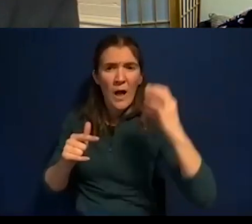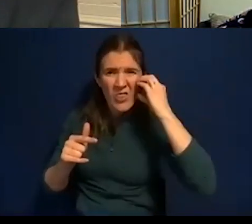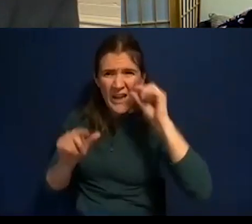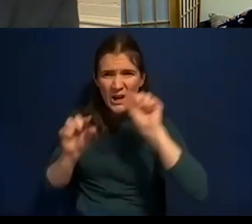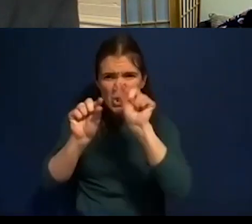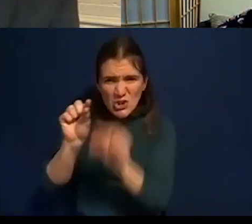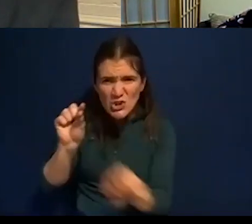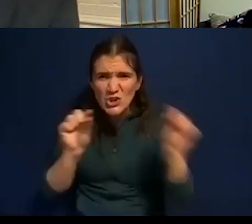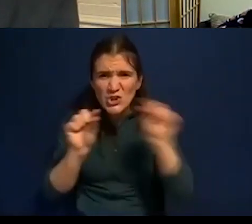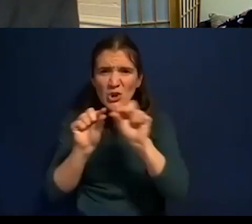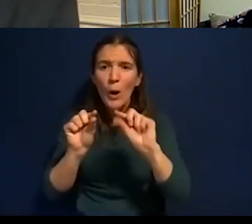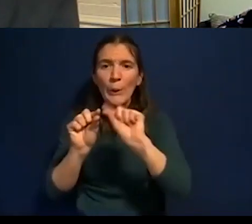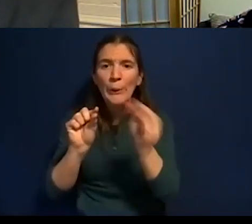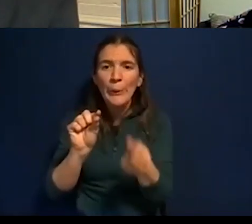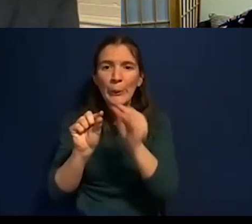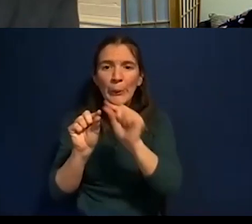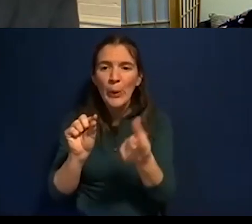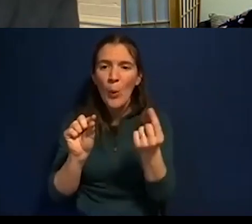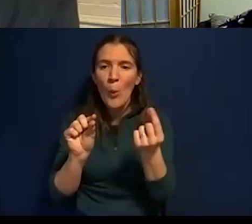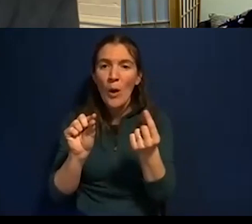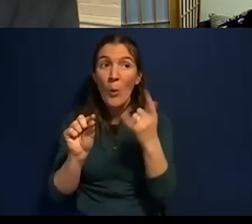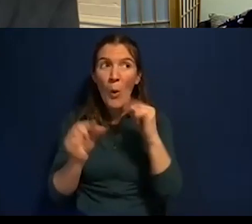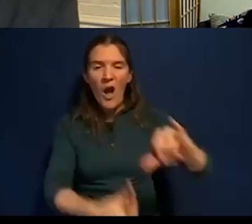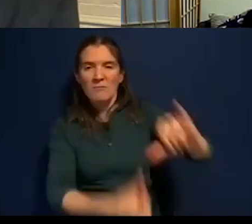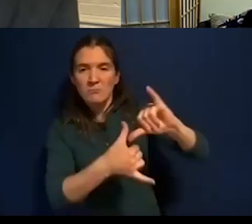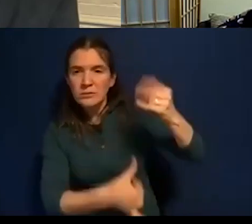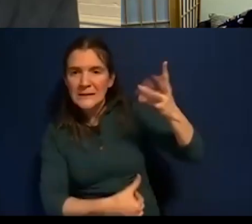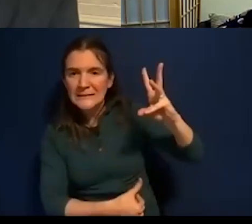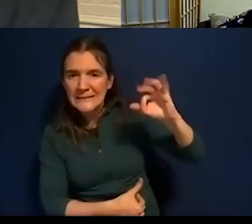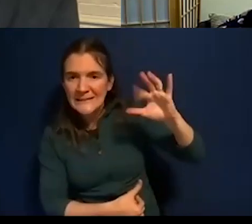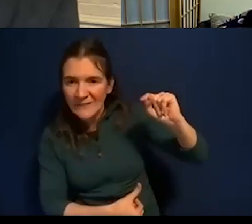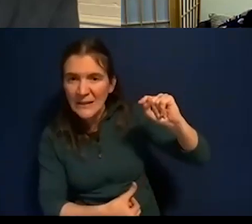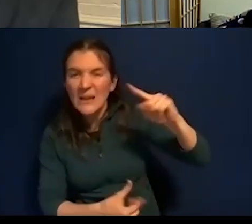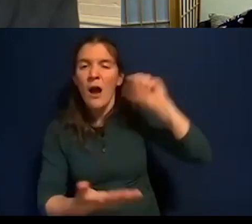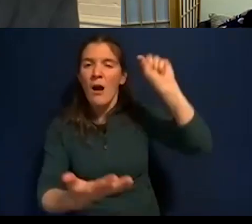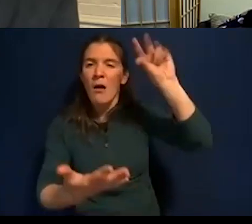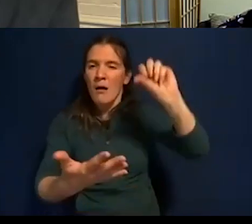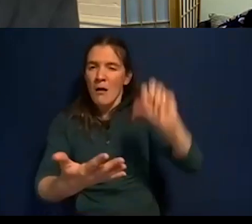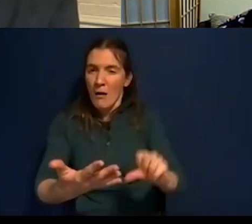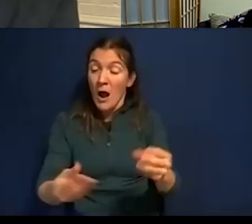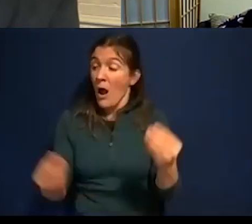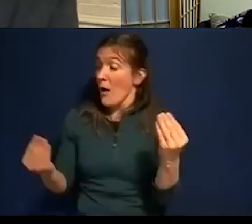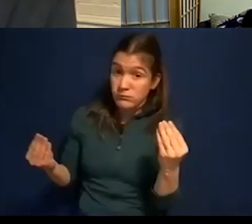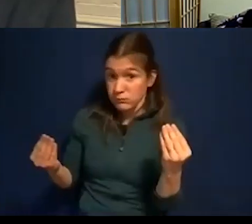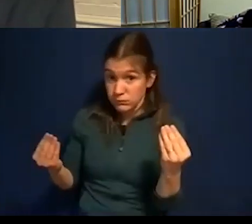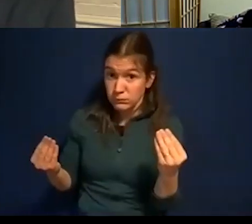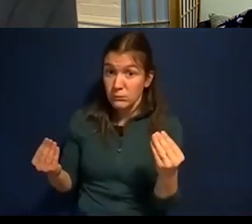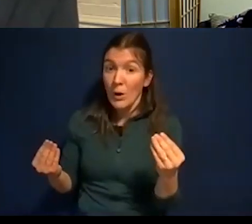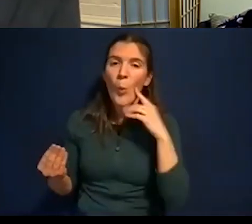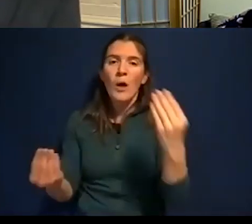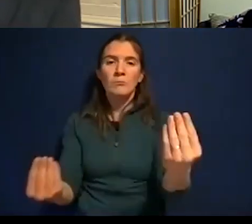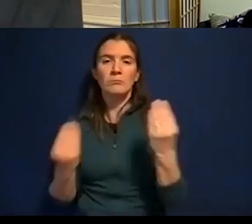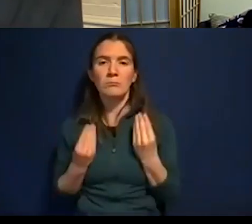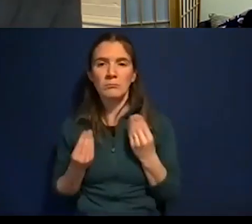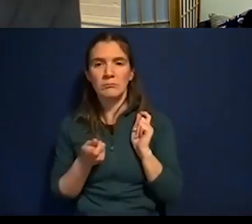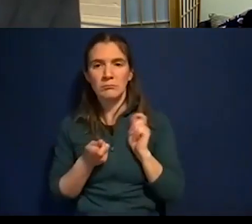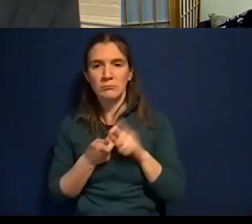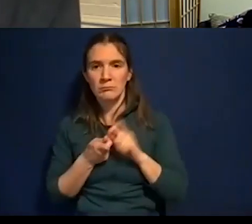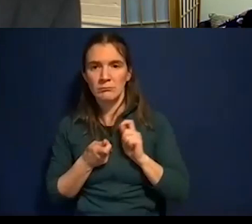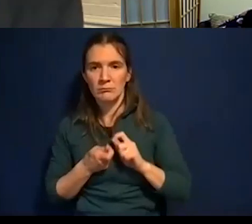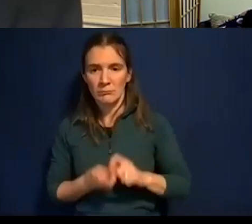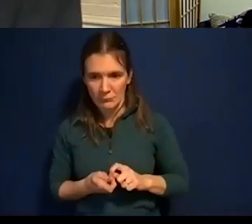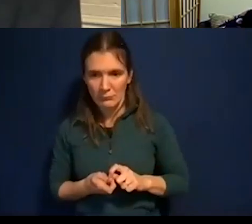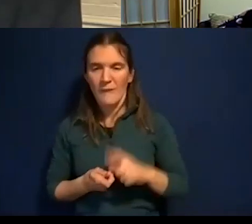be in order to have something that's, say, 16 feet tall, da-da-da-da-da-da. And that person would come back with those for